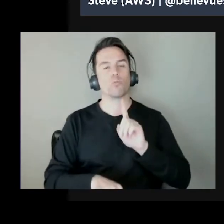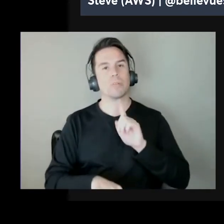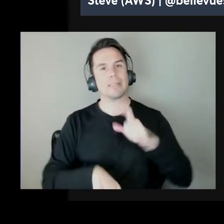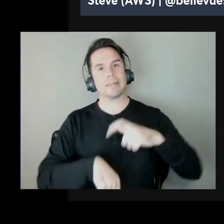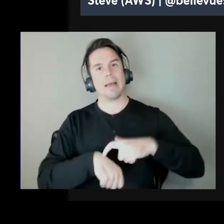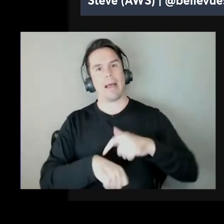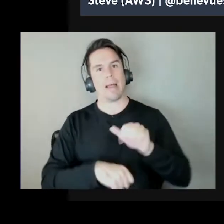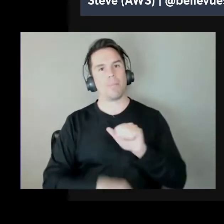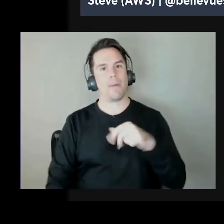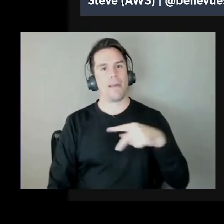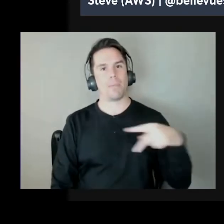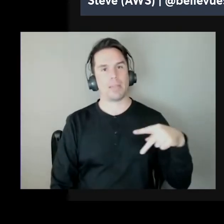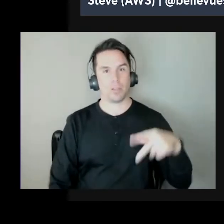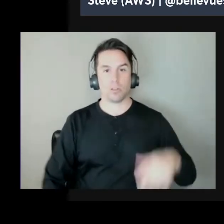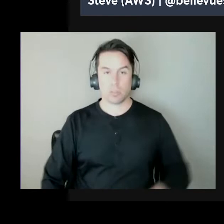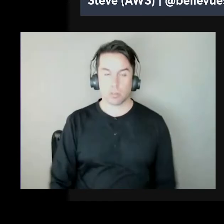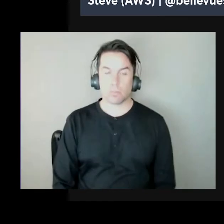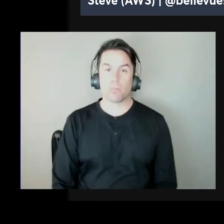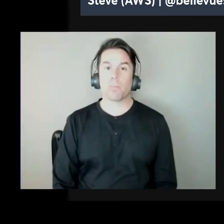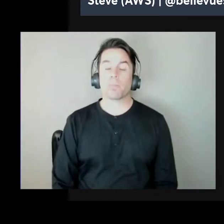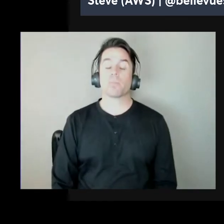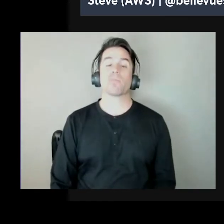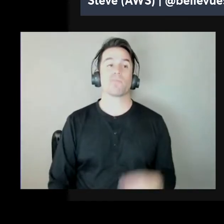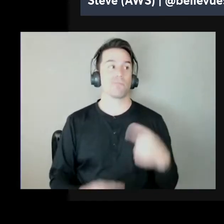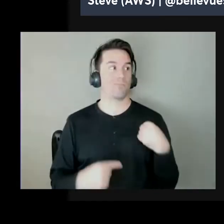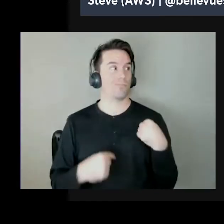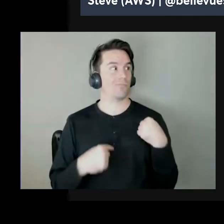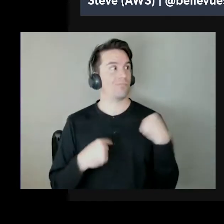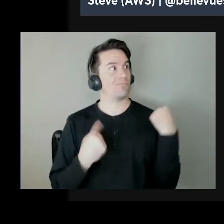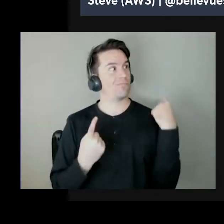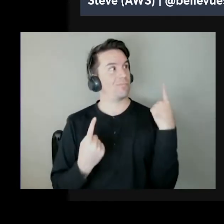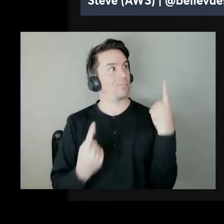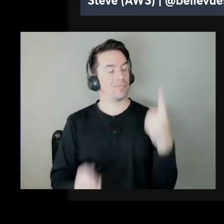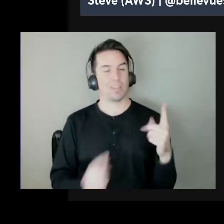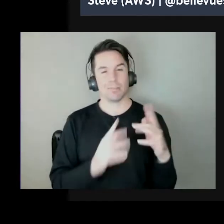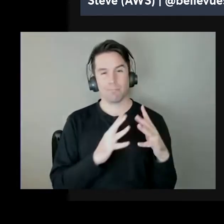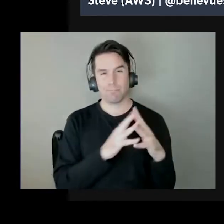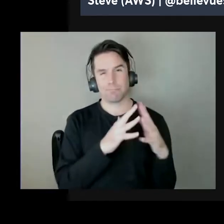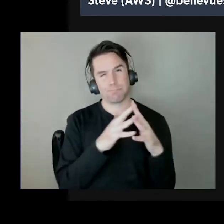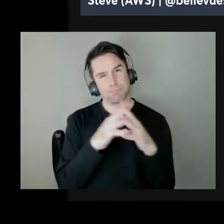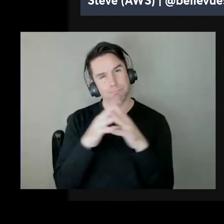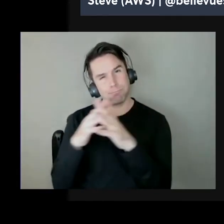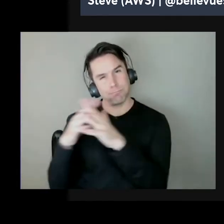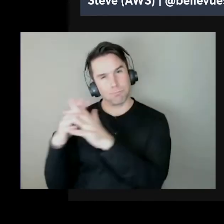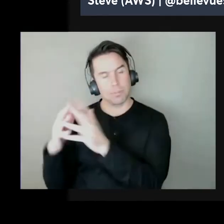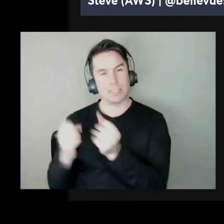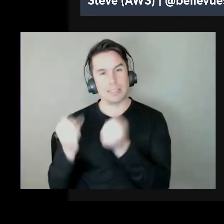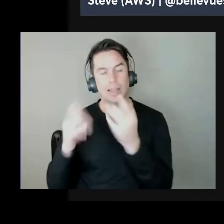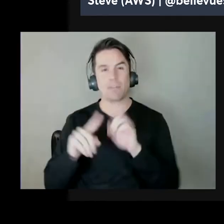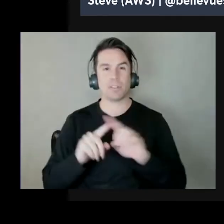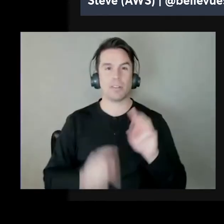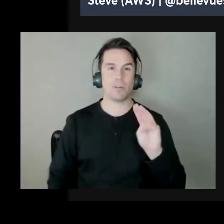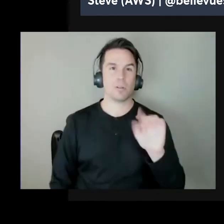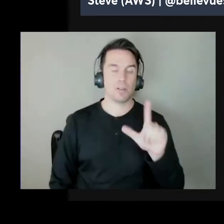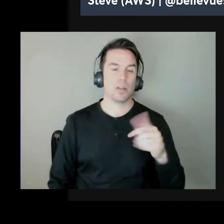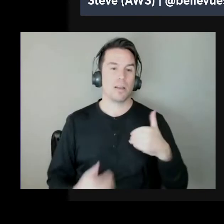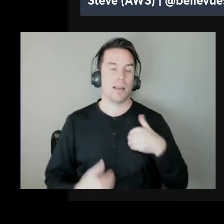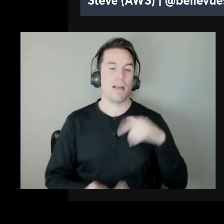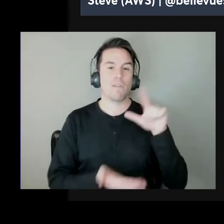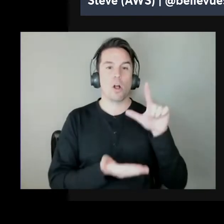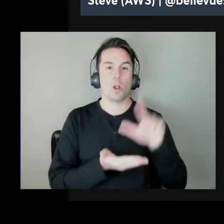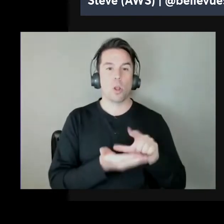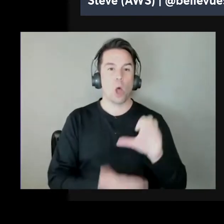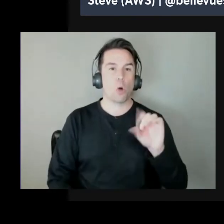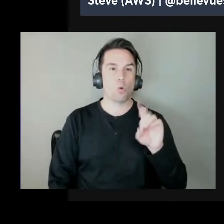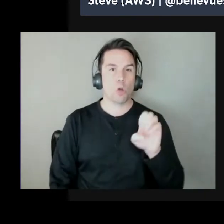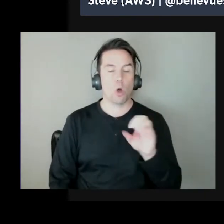have launched hundreds of other machine learning specific features. We have low code, no code, we have feature store, we have distributed